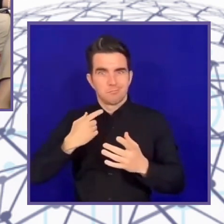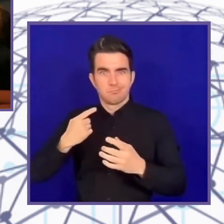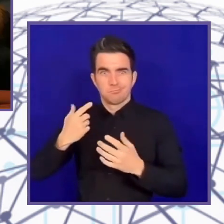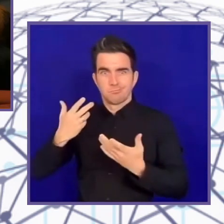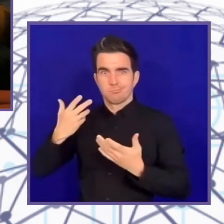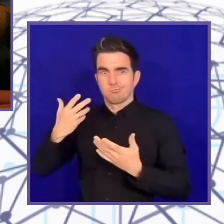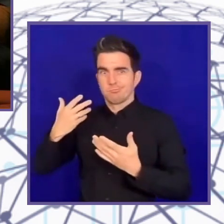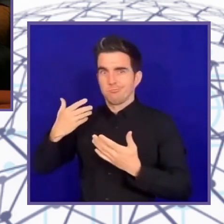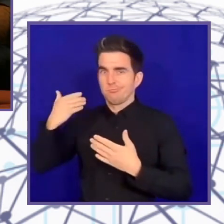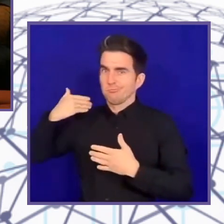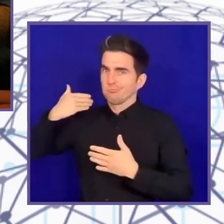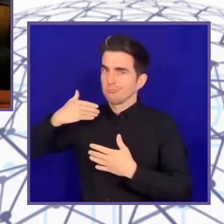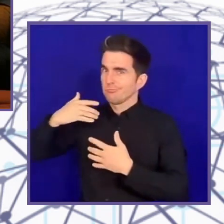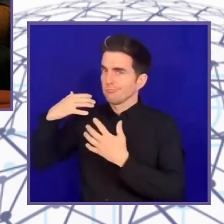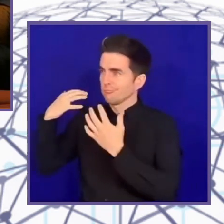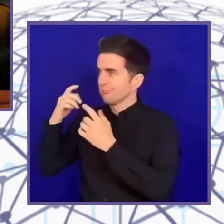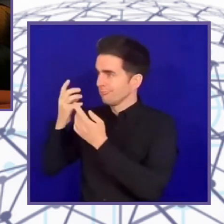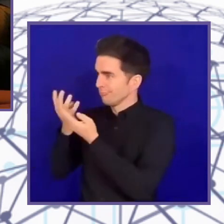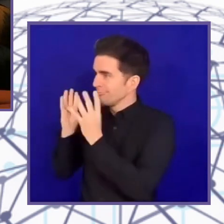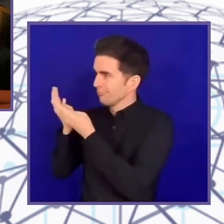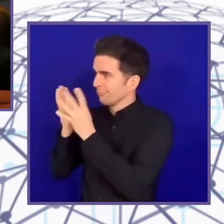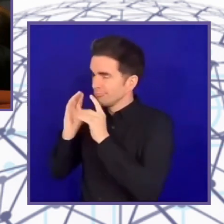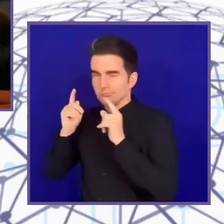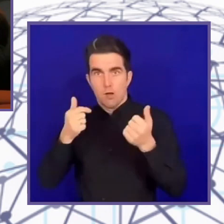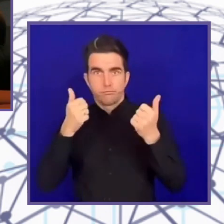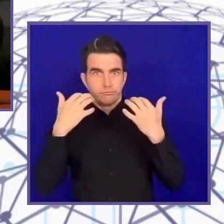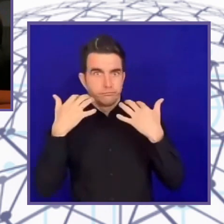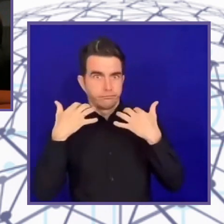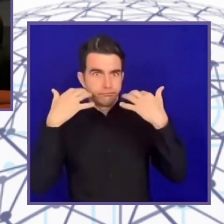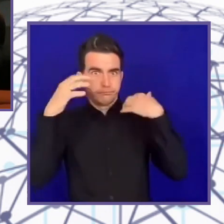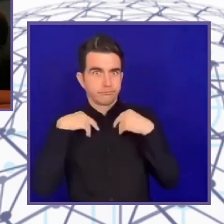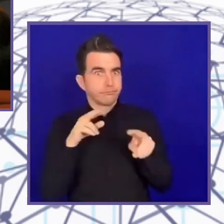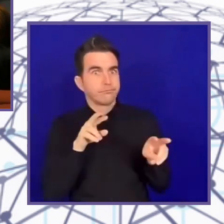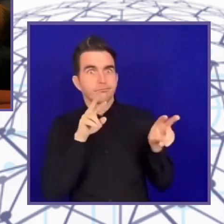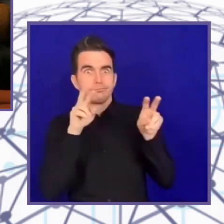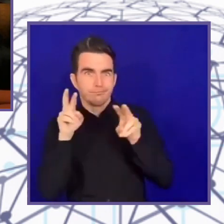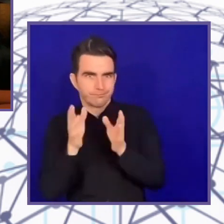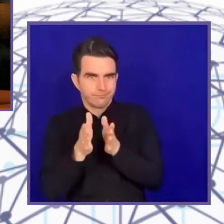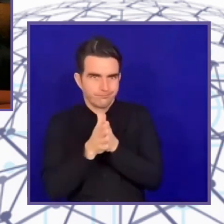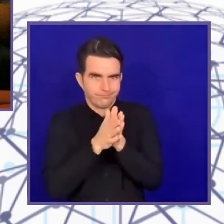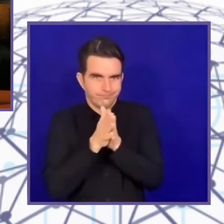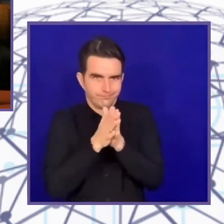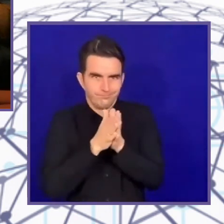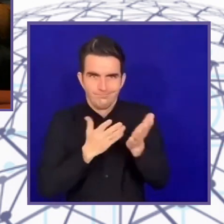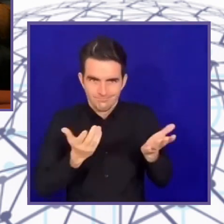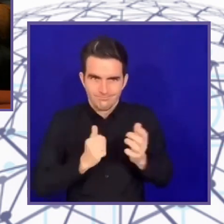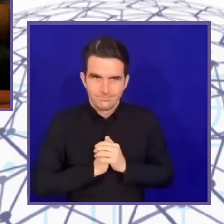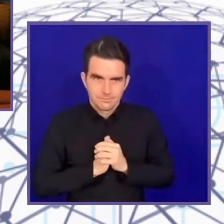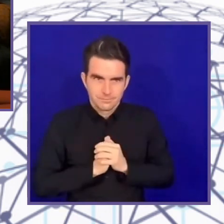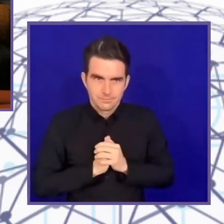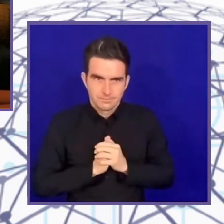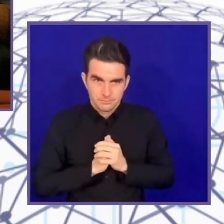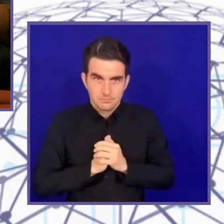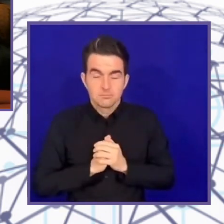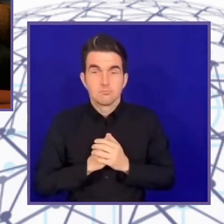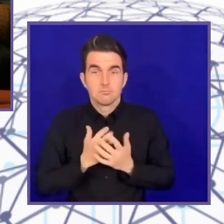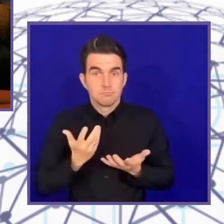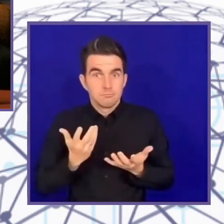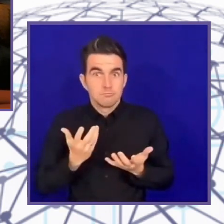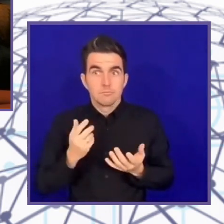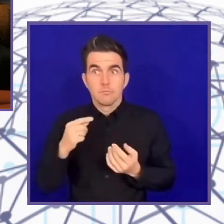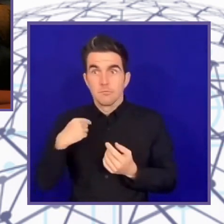Then the floor is yours, sir. Thank you, Dr. Vicki. Fortunately, she happens to be